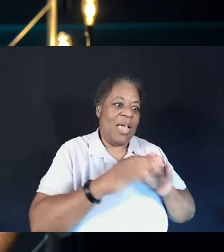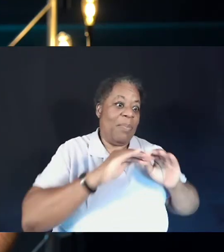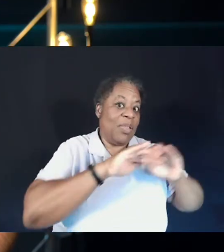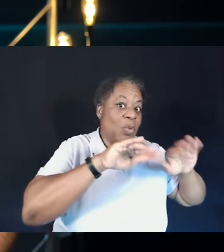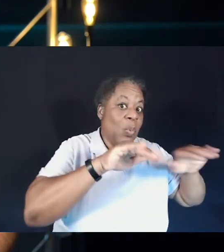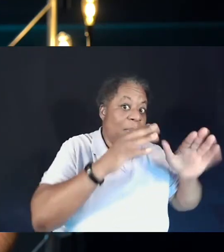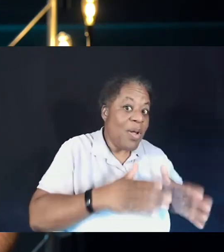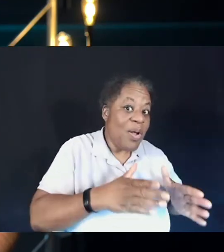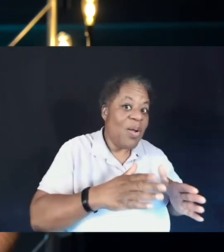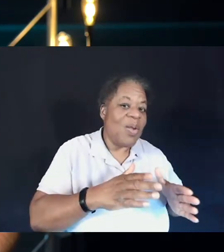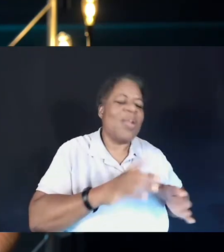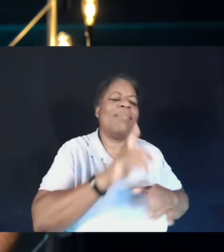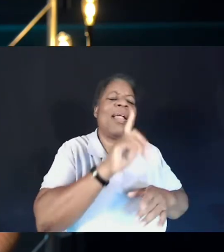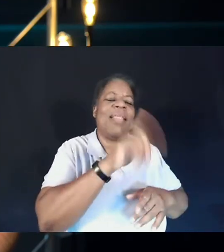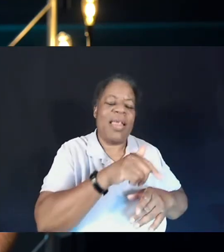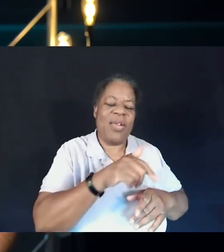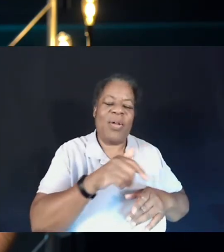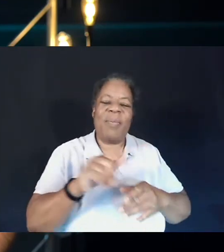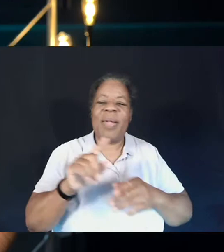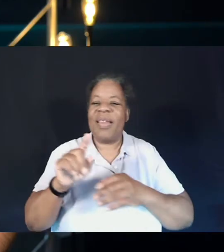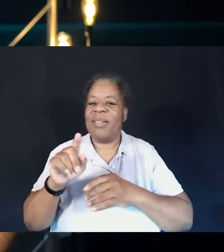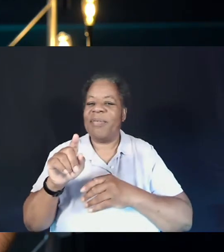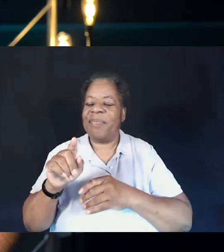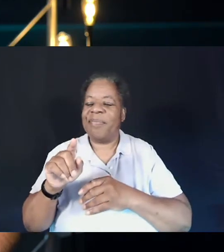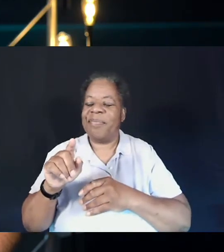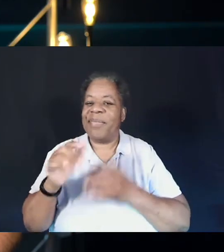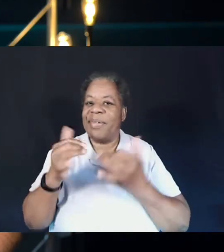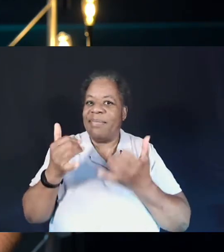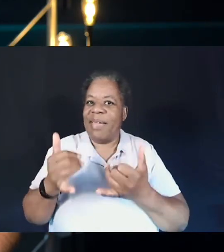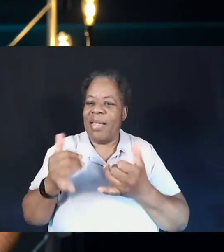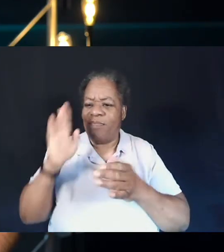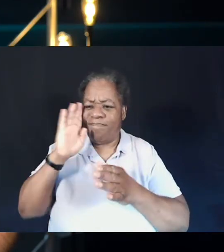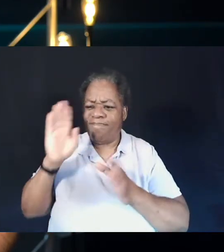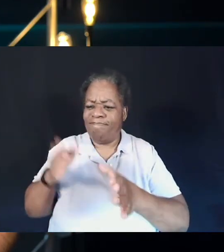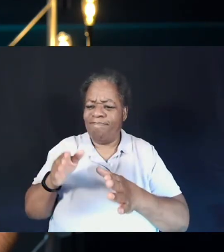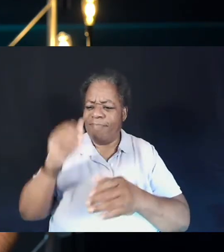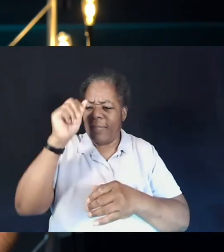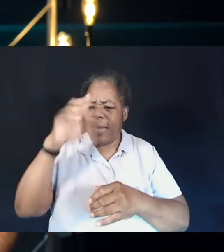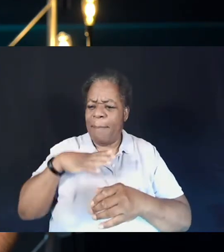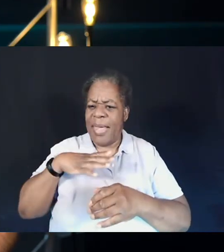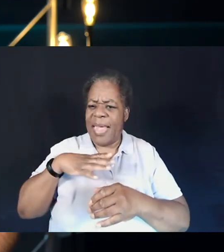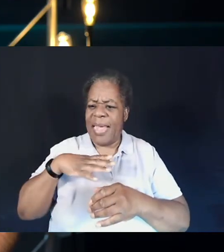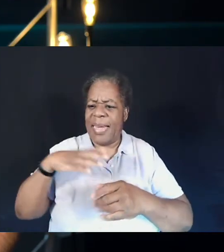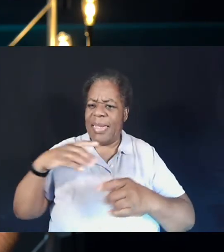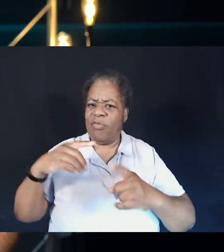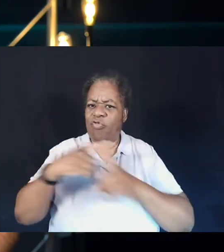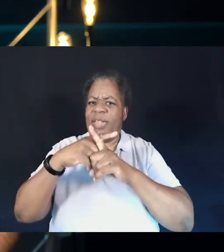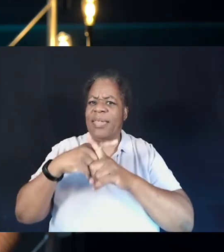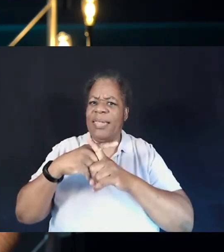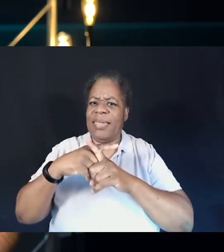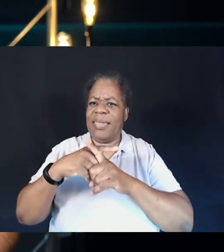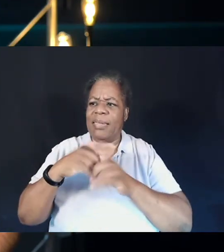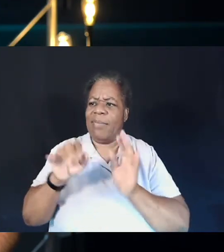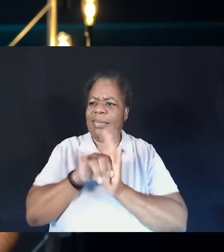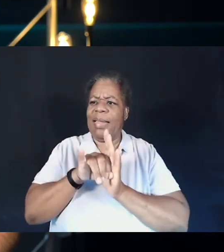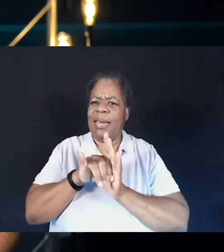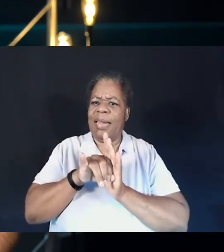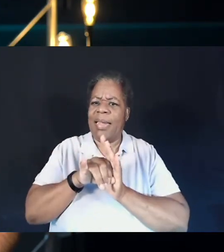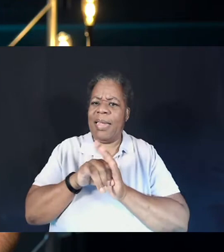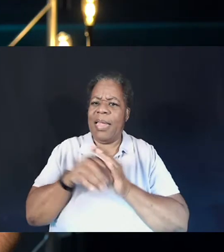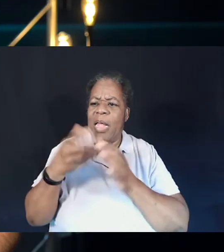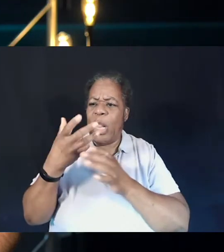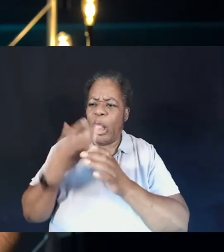crisis. This is a major crisis. It's a crisis of identity and loss. It's a crisis of his own